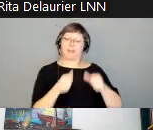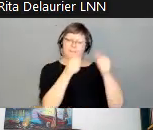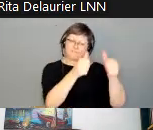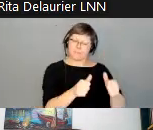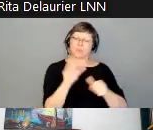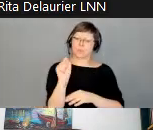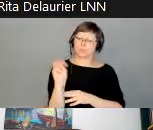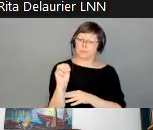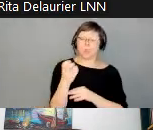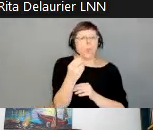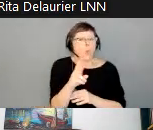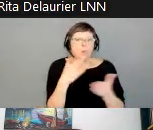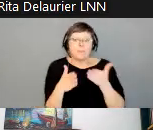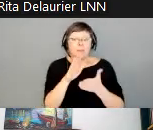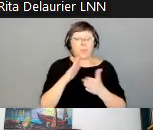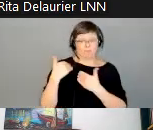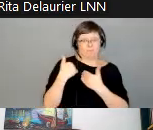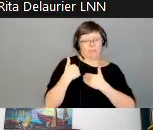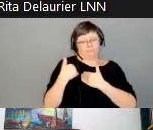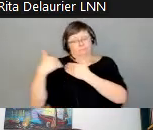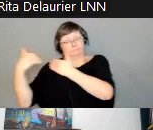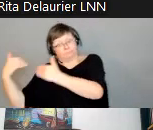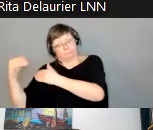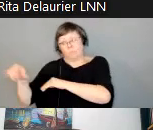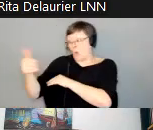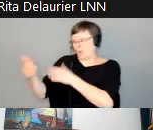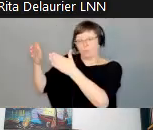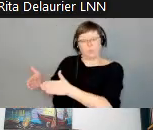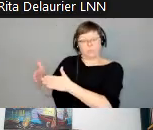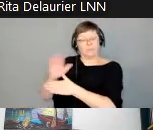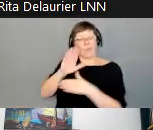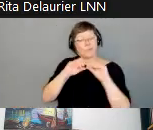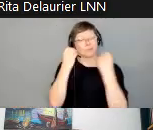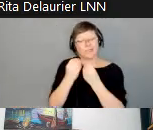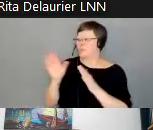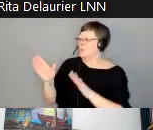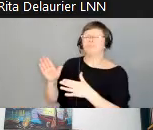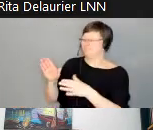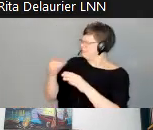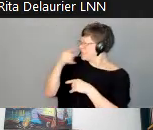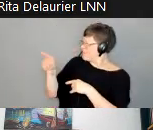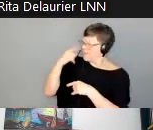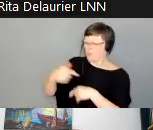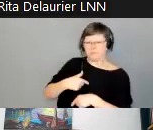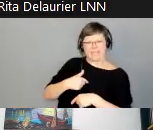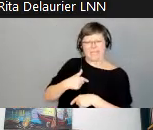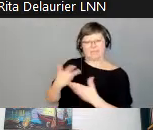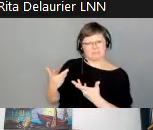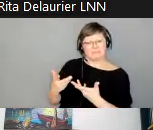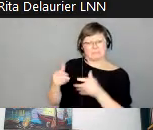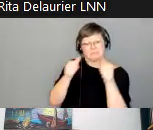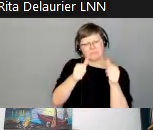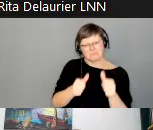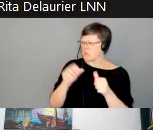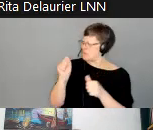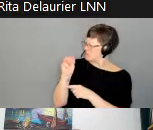share the role with someone in your organization and really sort of split up the duties, which I find helpful.